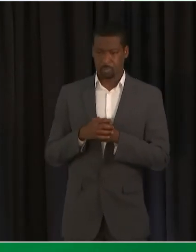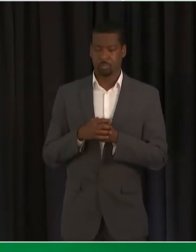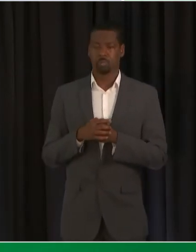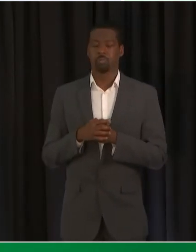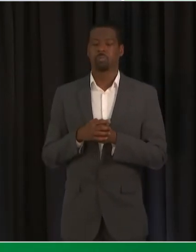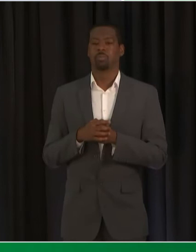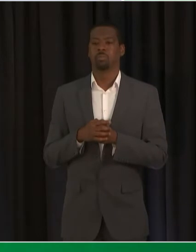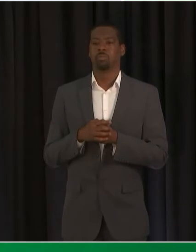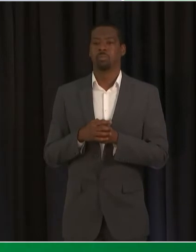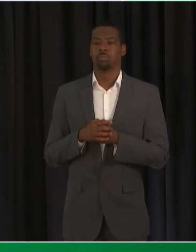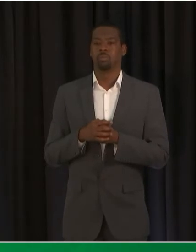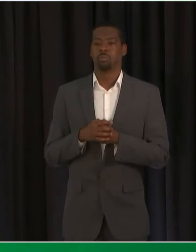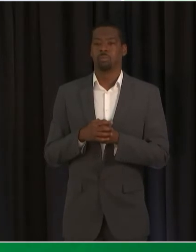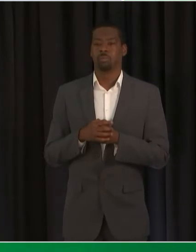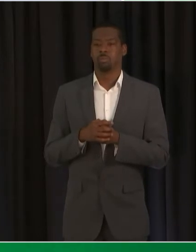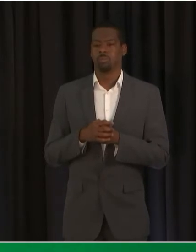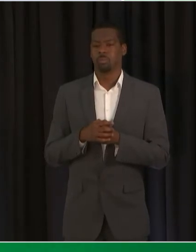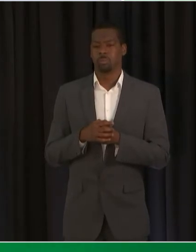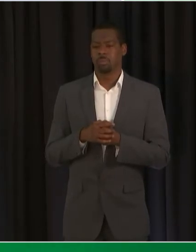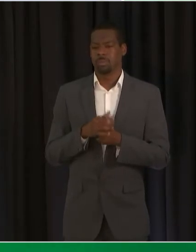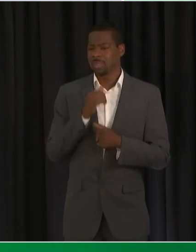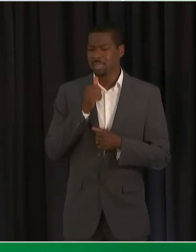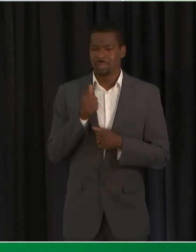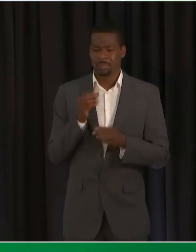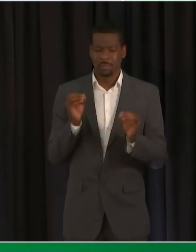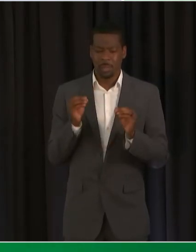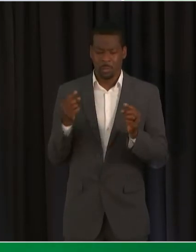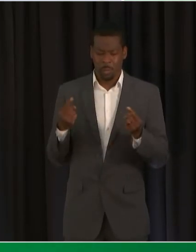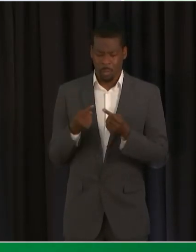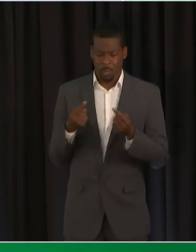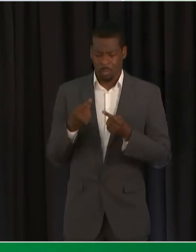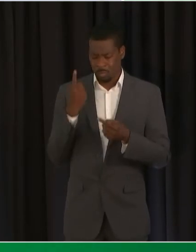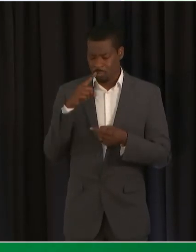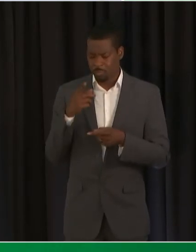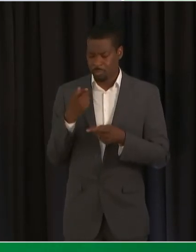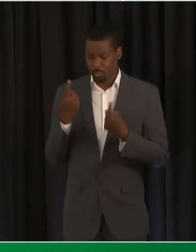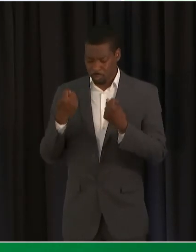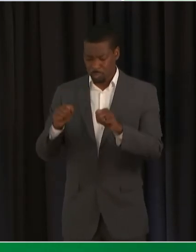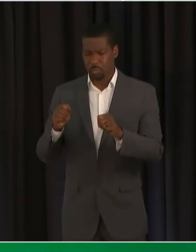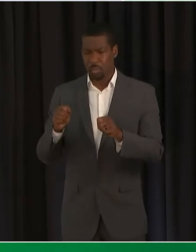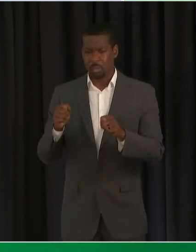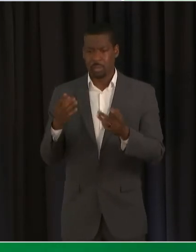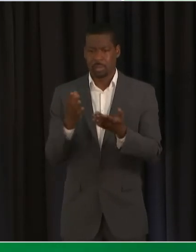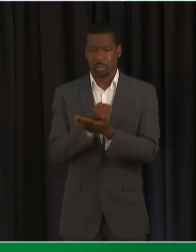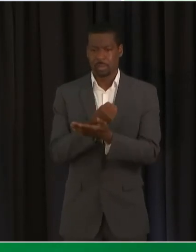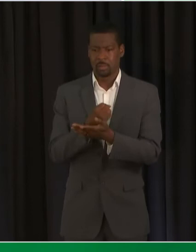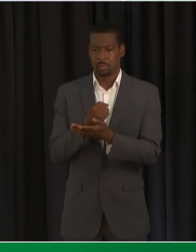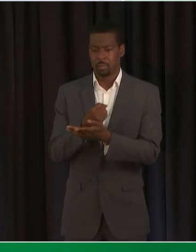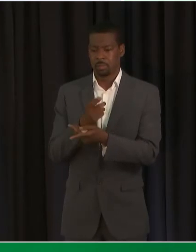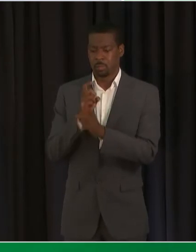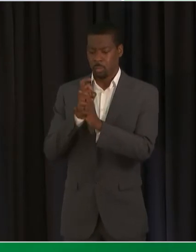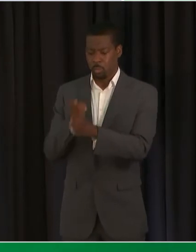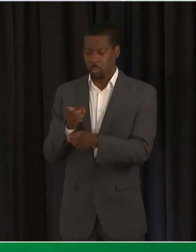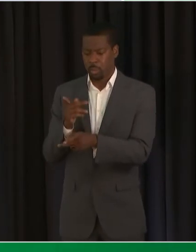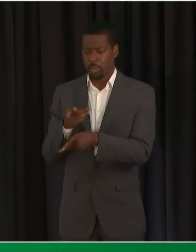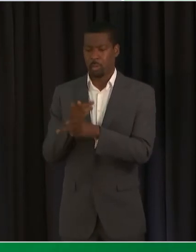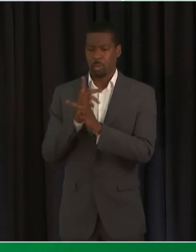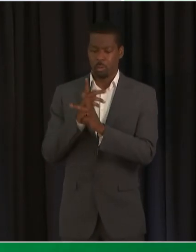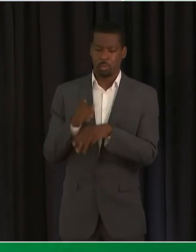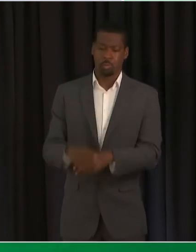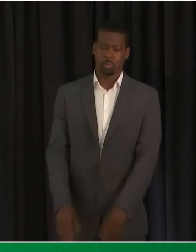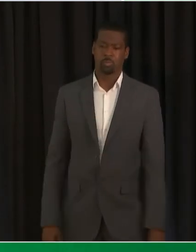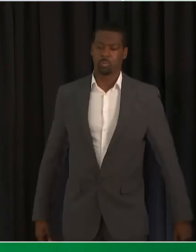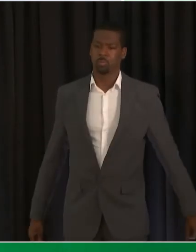I think there's no harm in trying to get a grant or a loan, right? Everything is pretty straightforward, and so